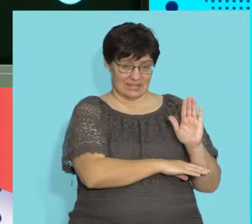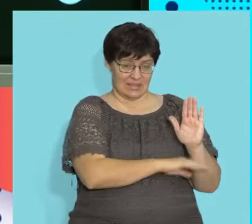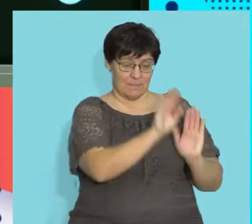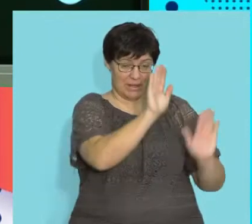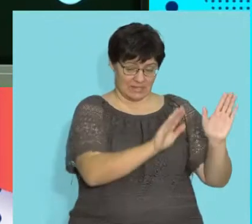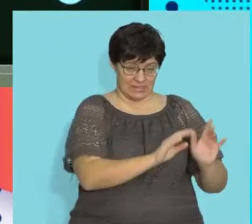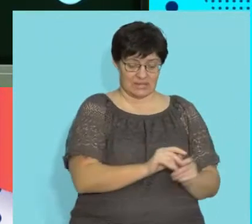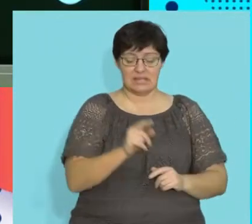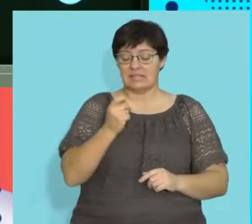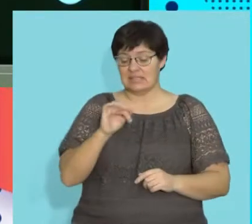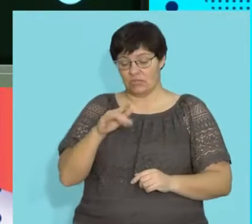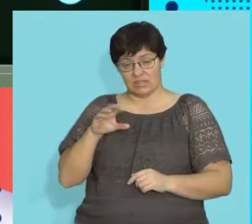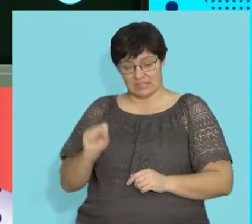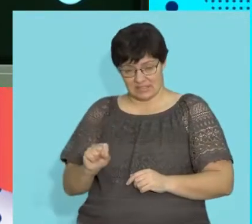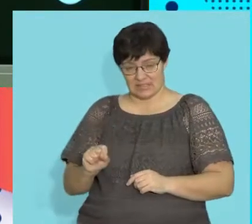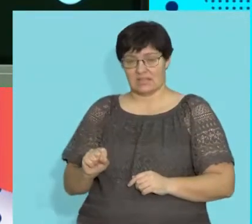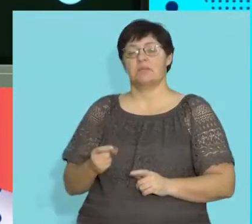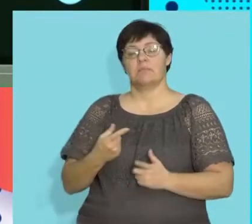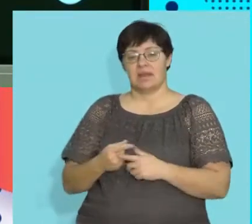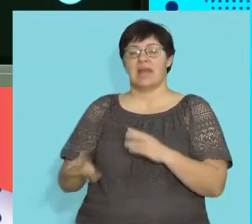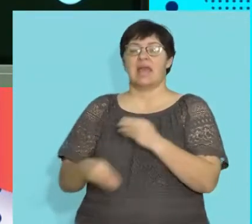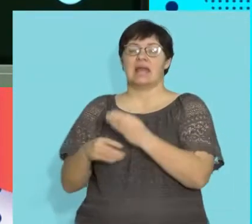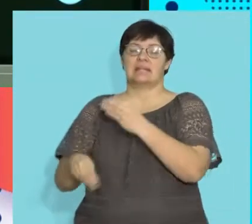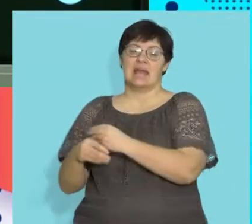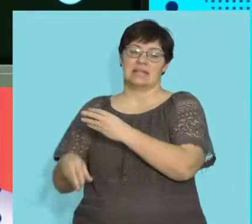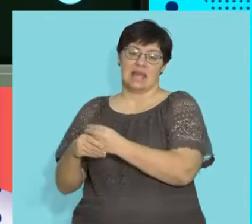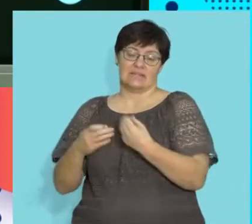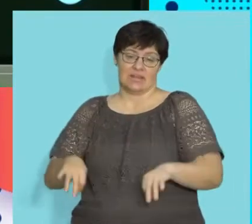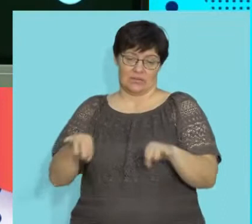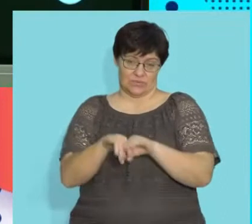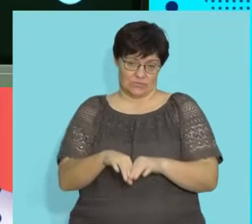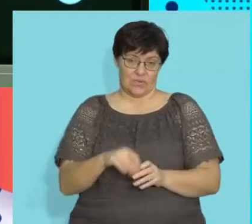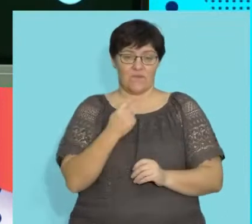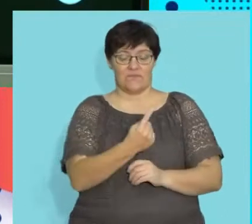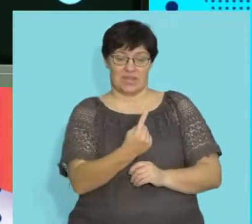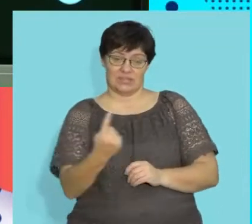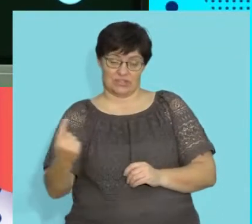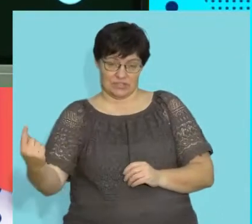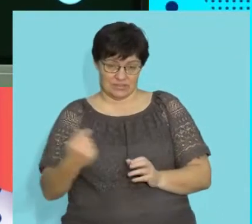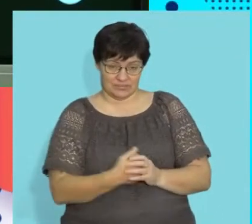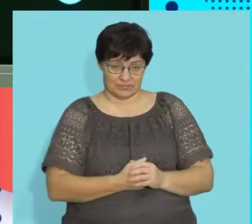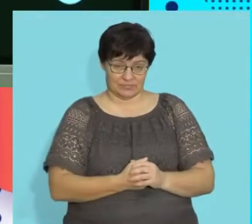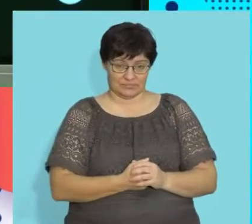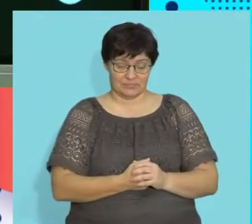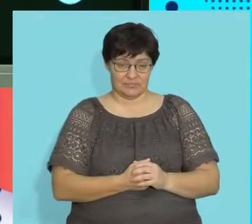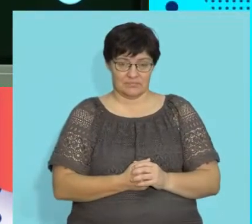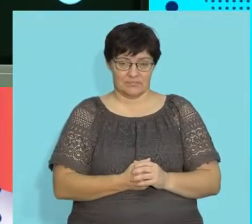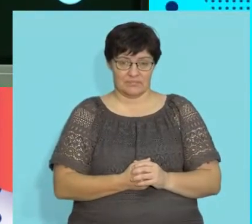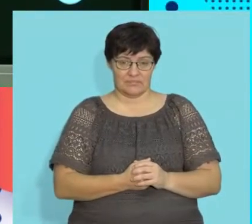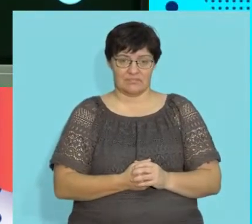terms in a pattern, and a series is when I add the values of the terms of a pattern